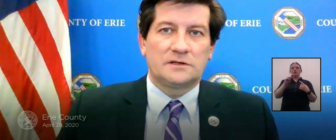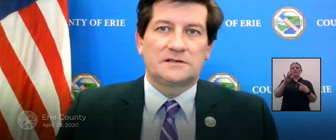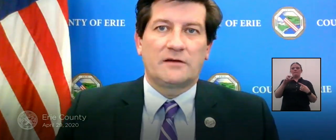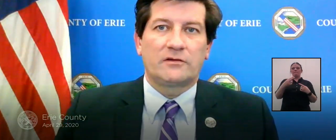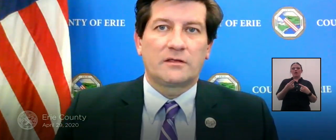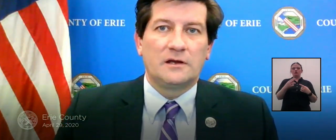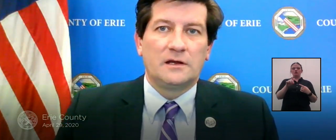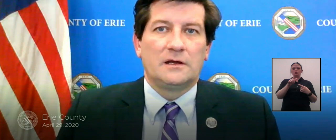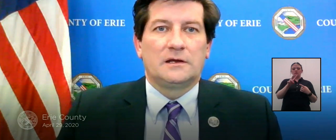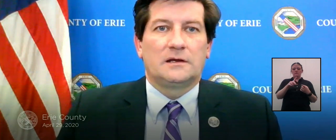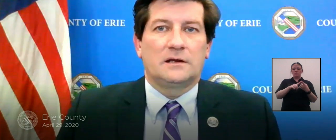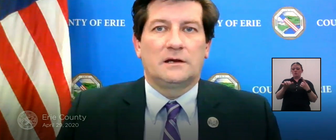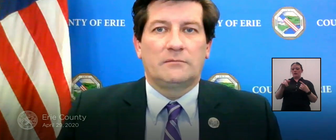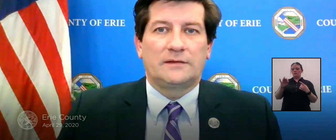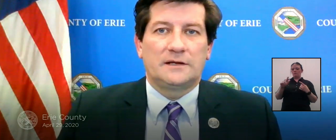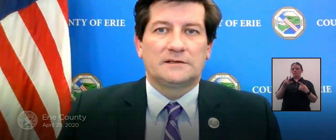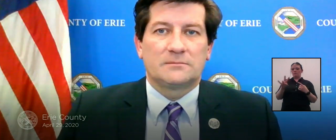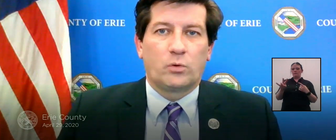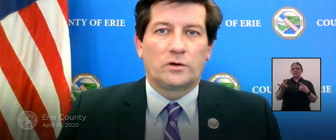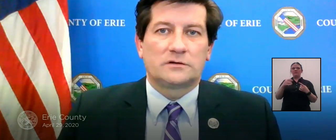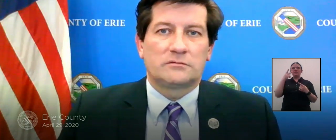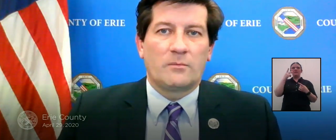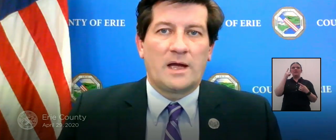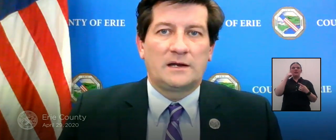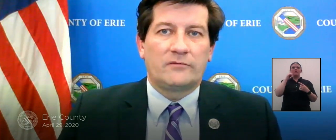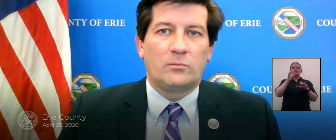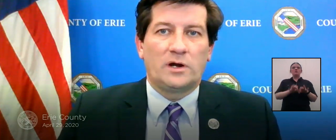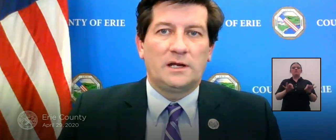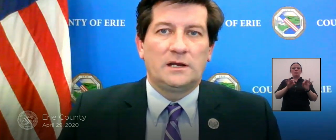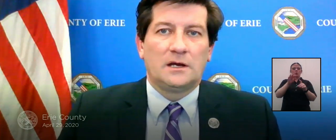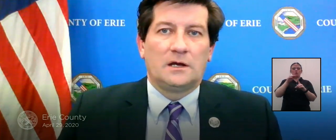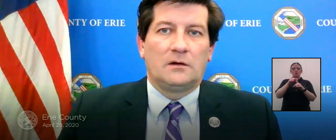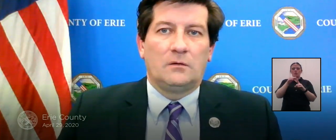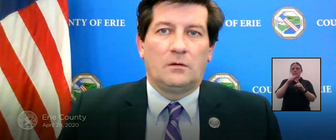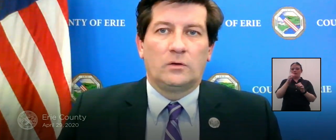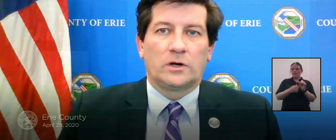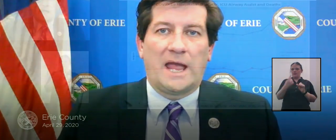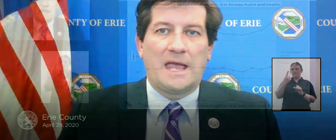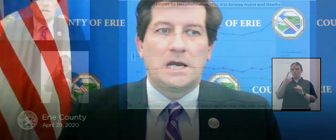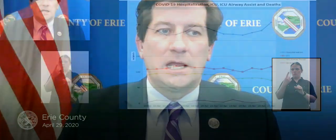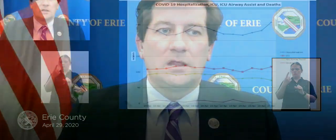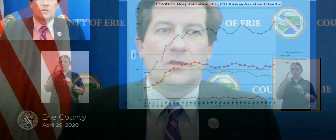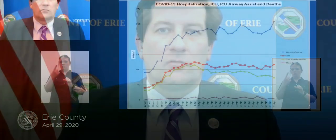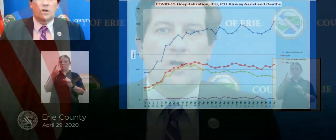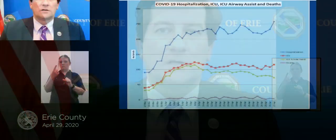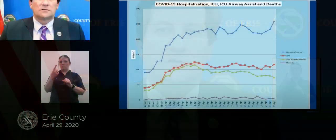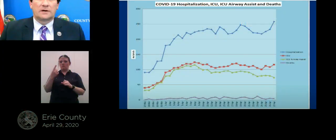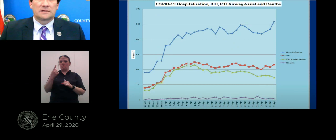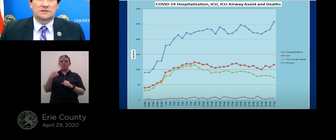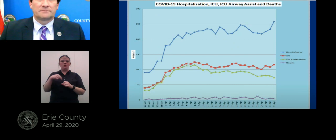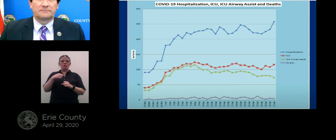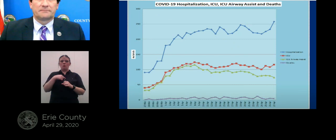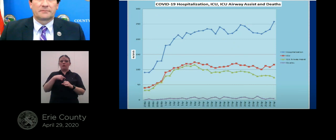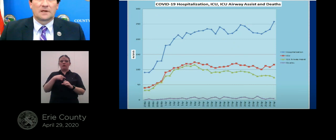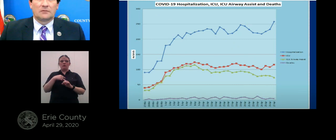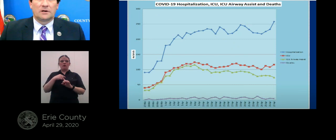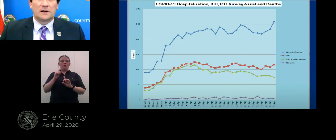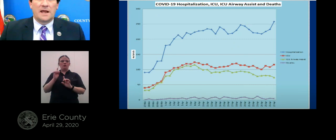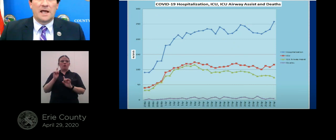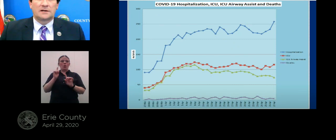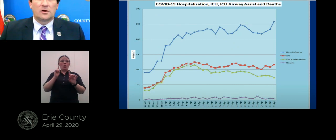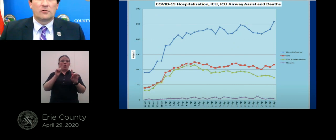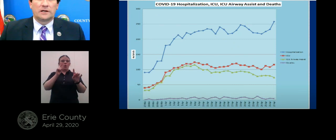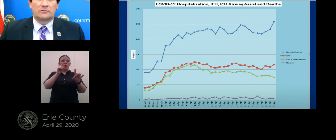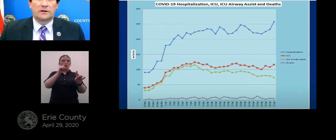April 27th. I think it's important to remind everybody we're headed in the wrong direction. We